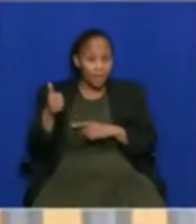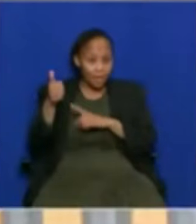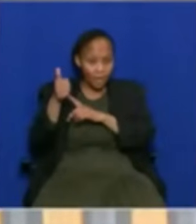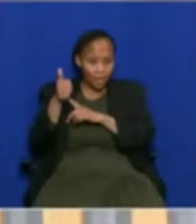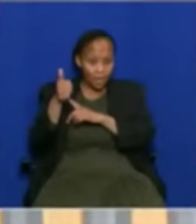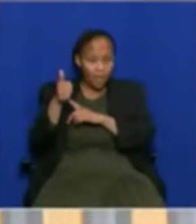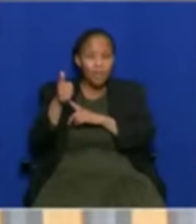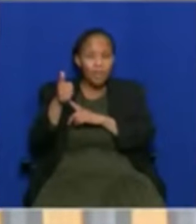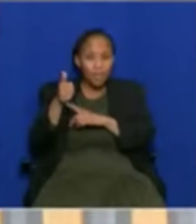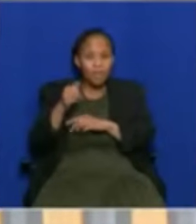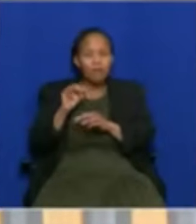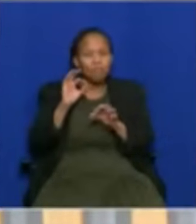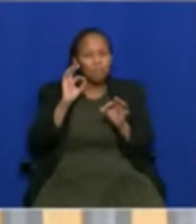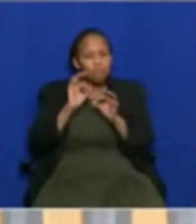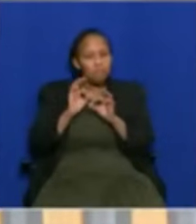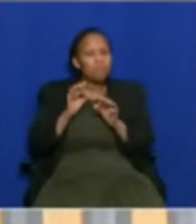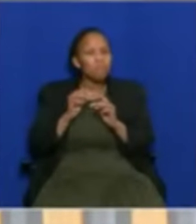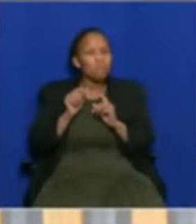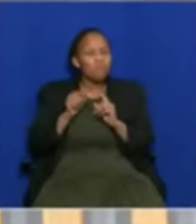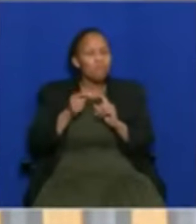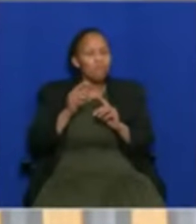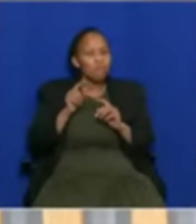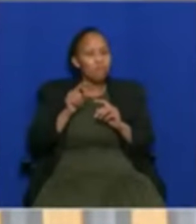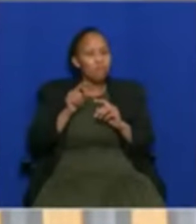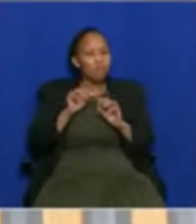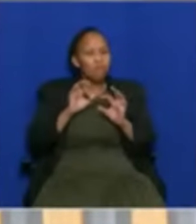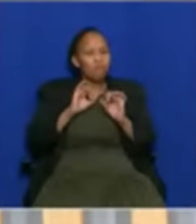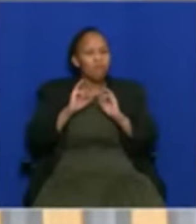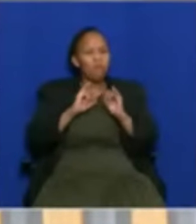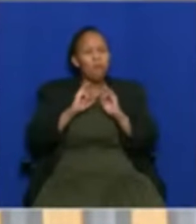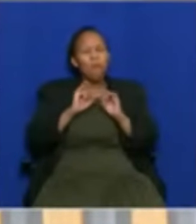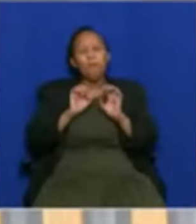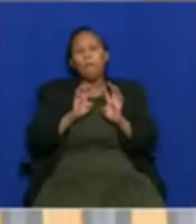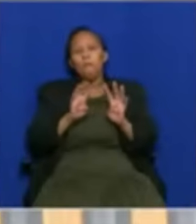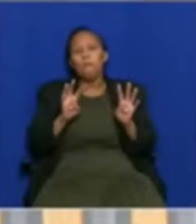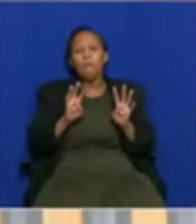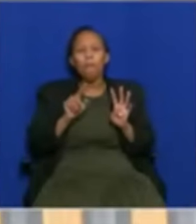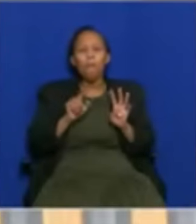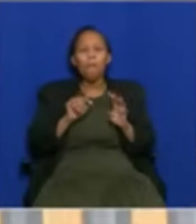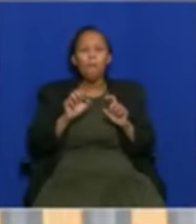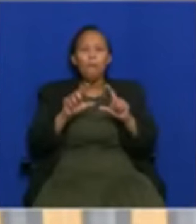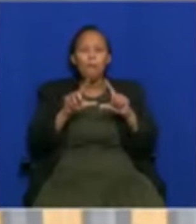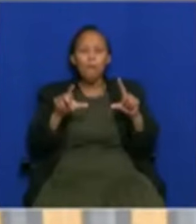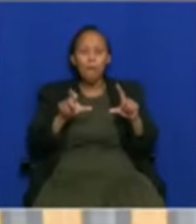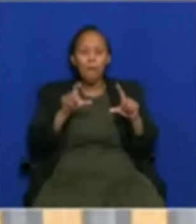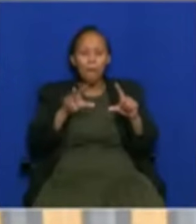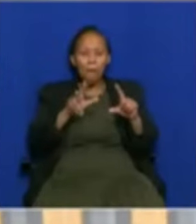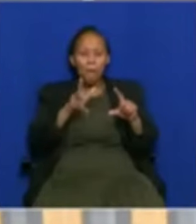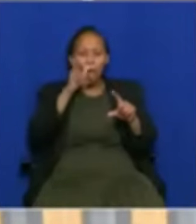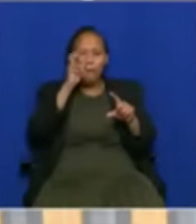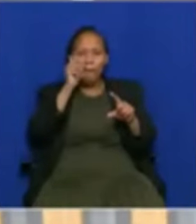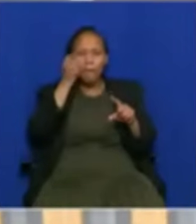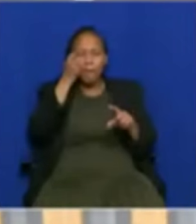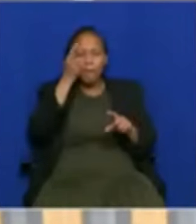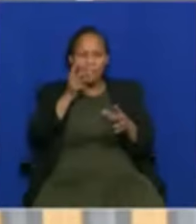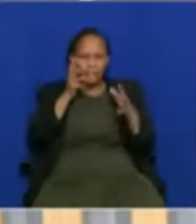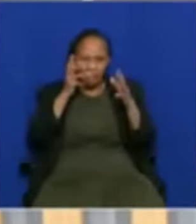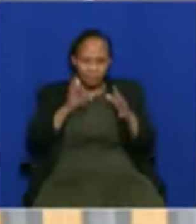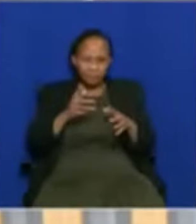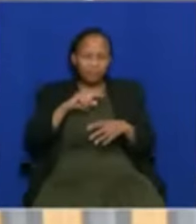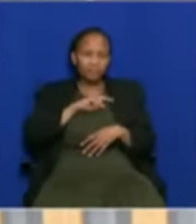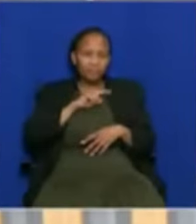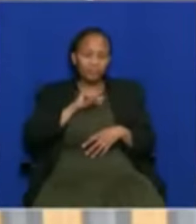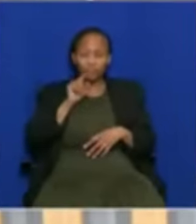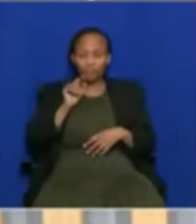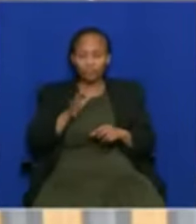the interviewing panel. That's the impression this paragraph creates, because you cover it by mentioning